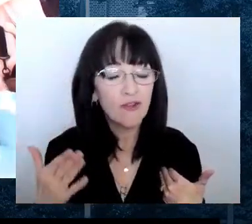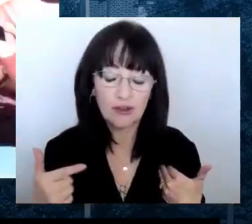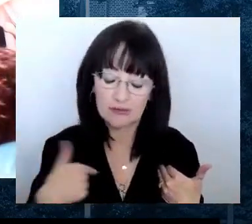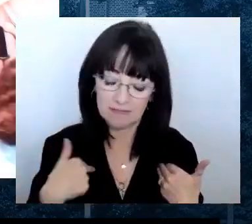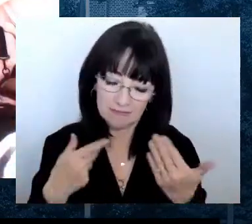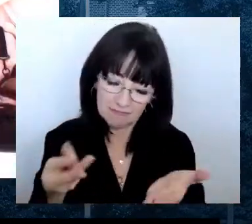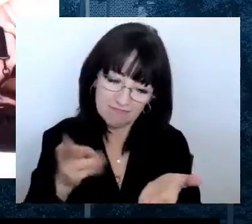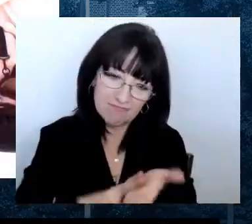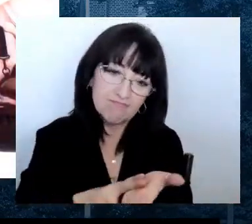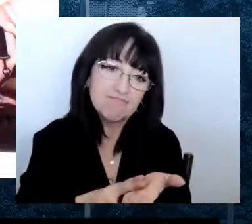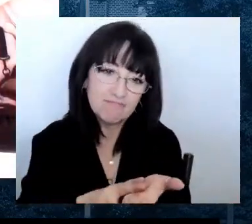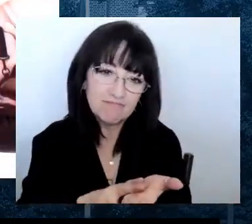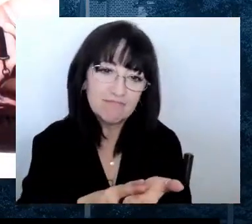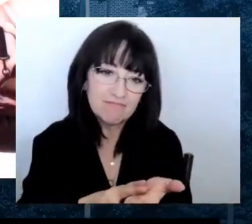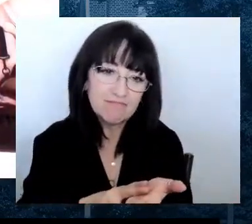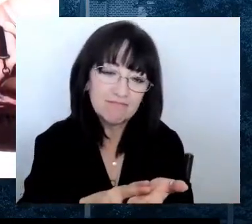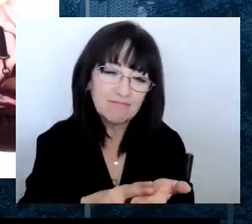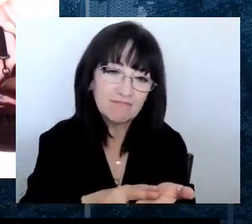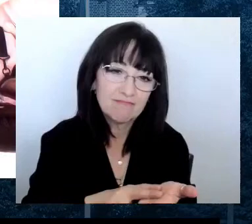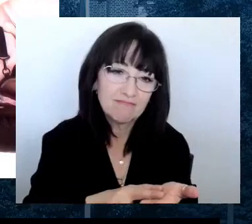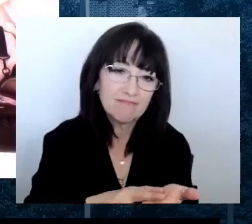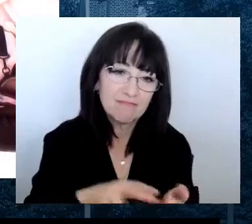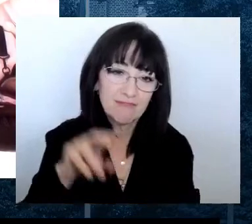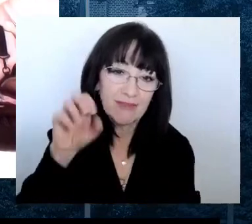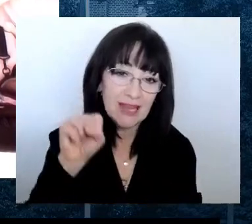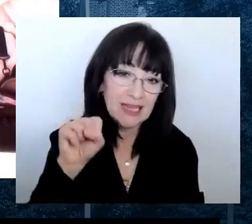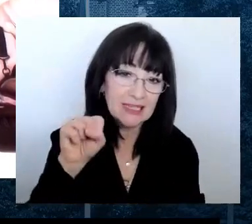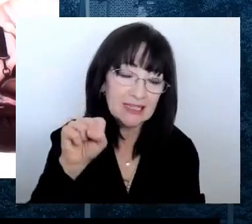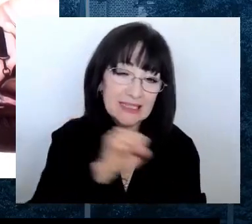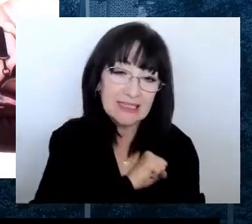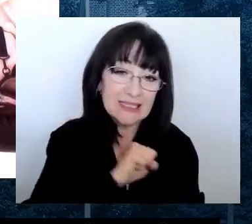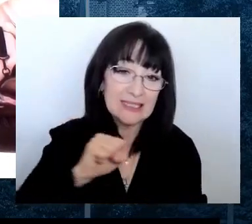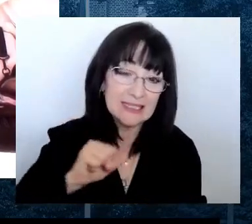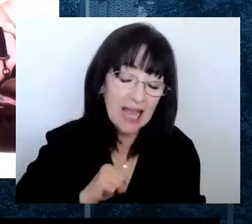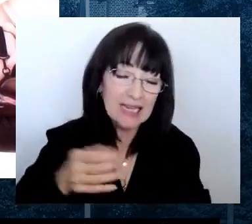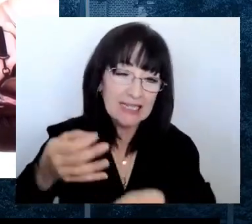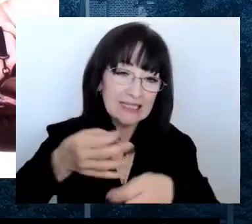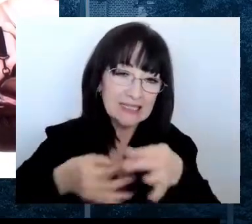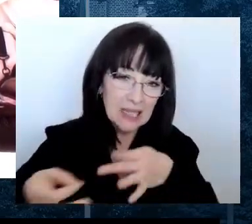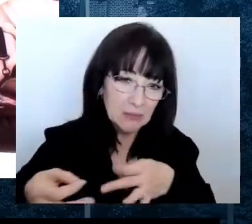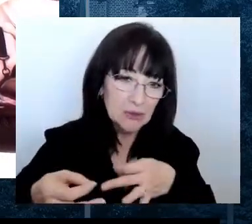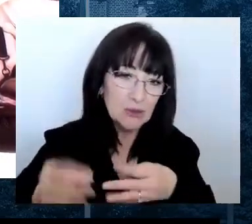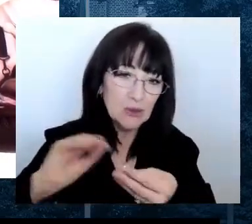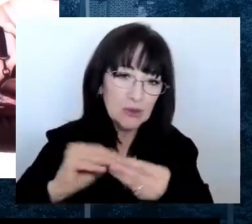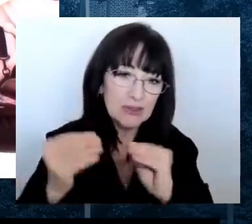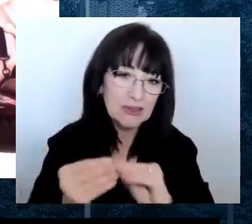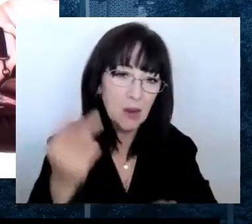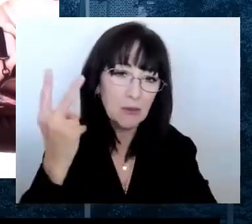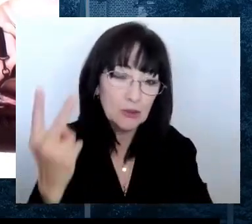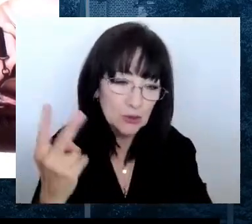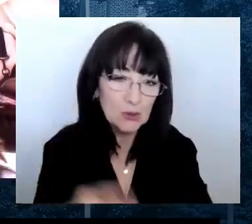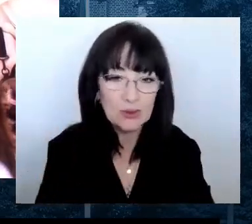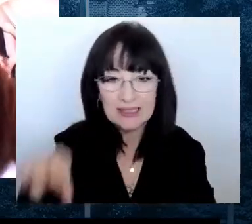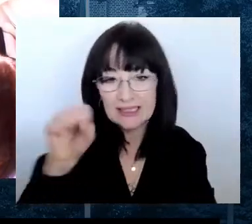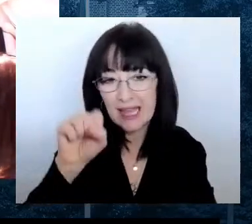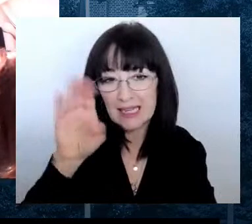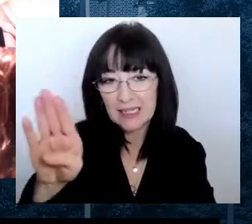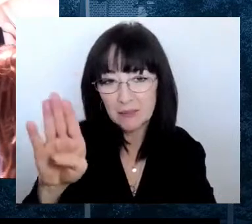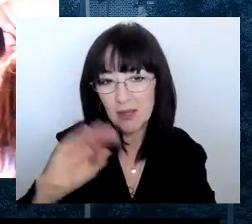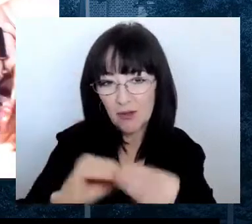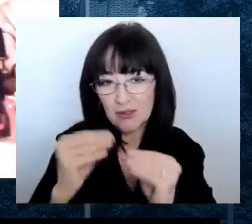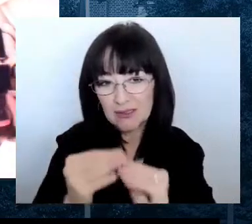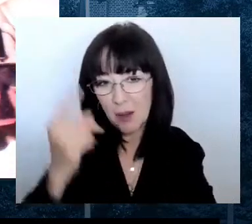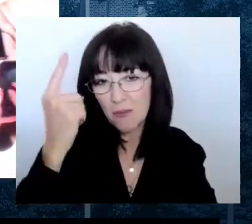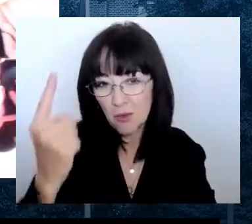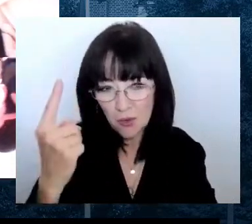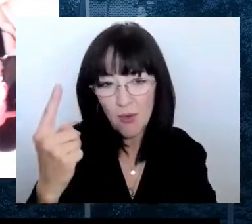signature to Senate Substitute Number 2 for Senate Bill Number 1 as amended